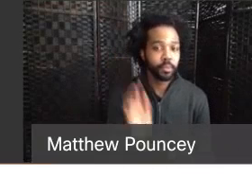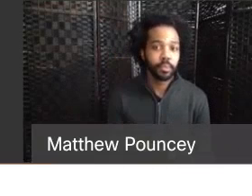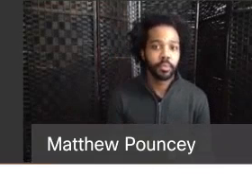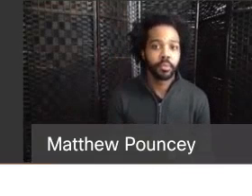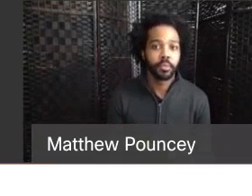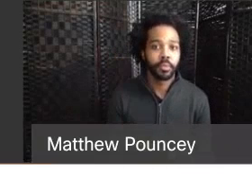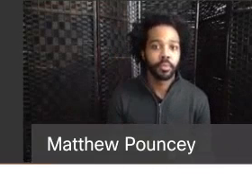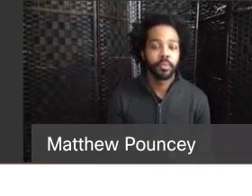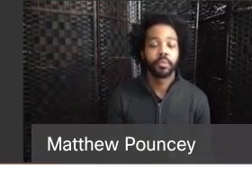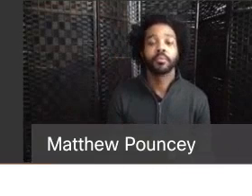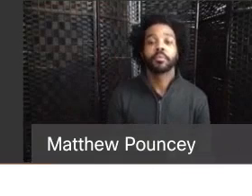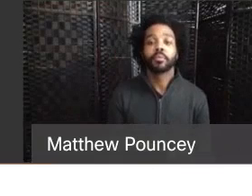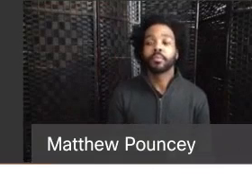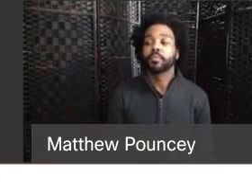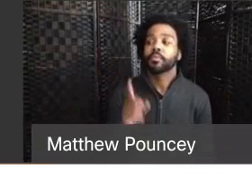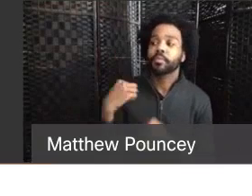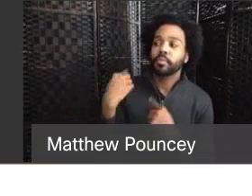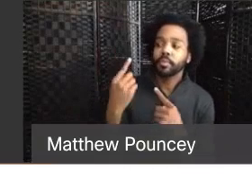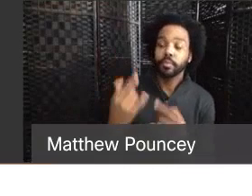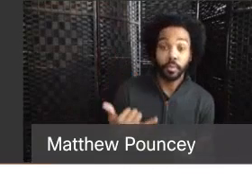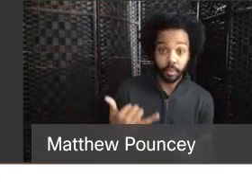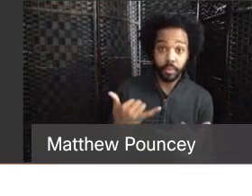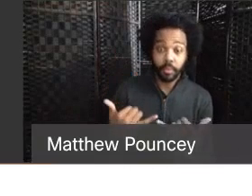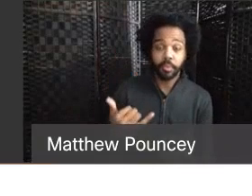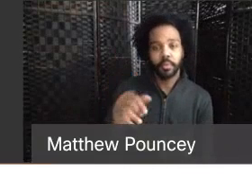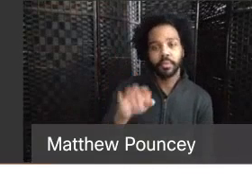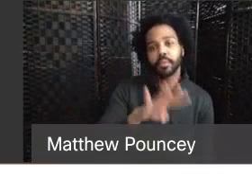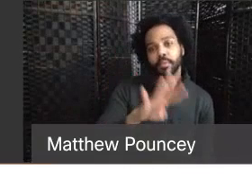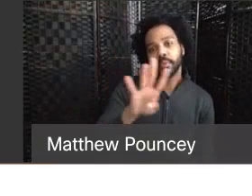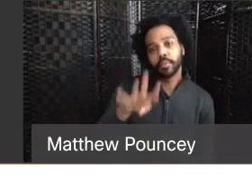to date, as I said, 44 people have died.